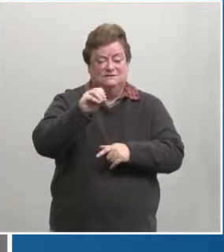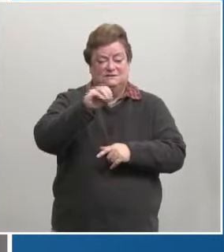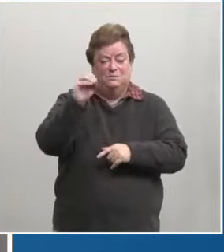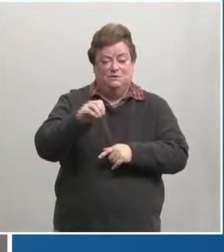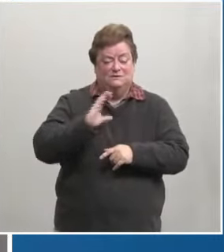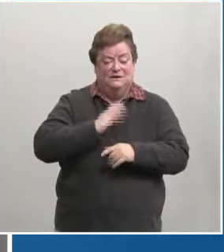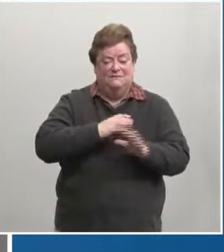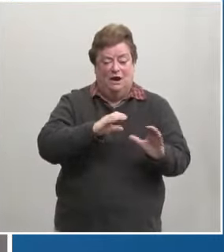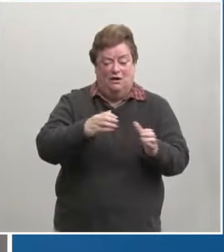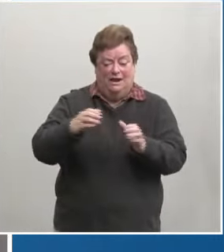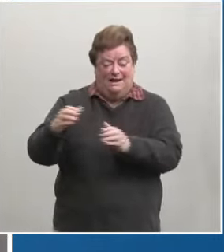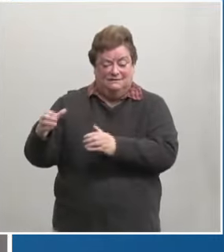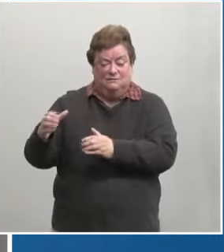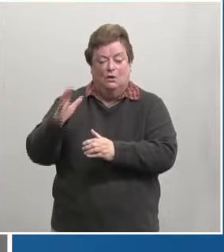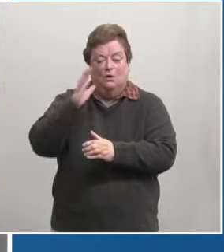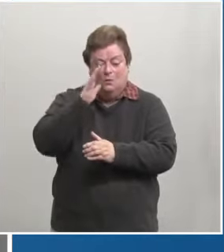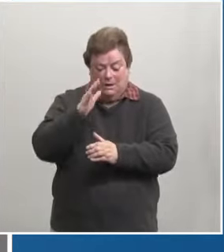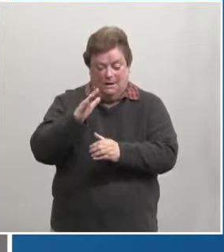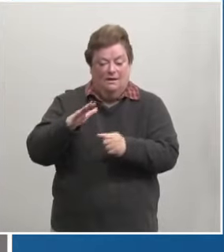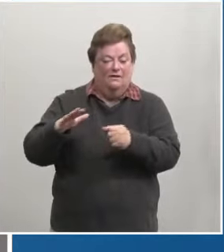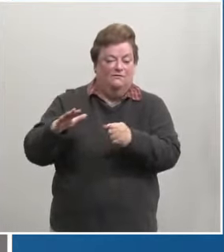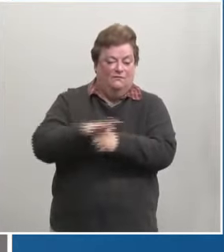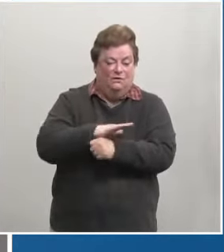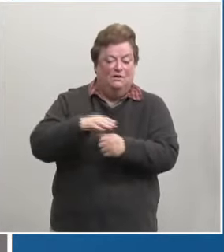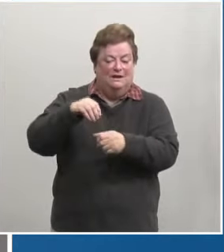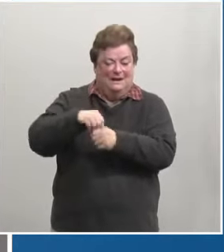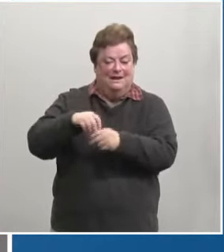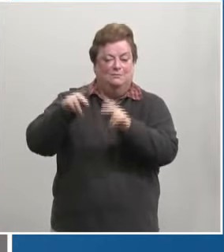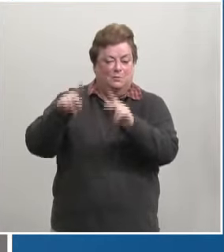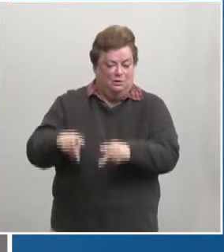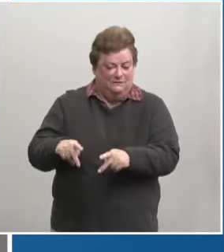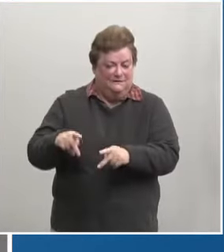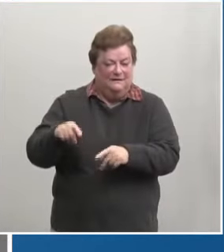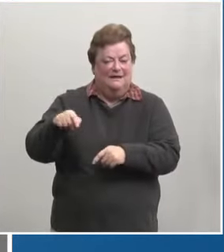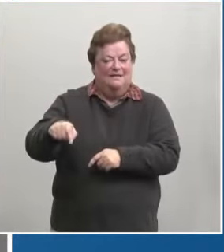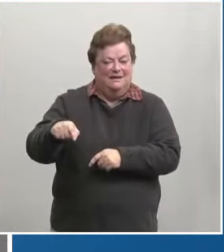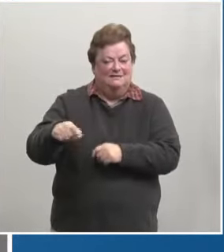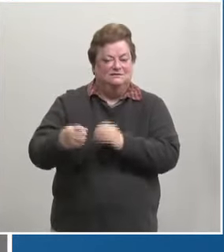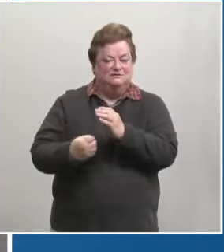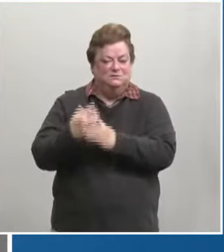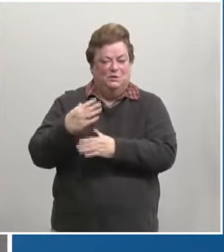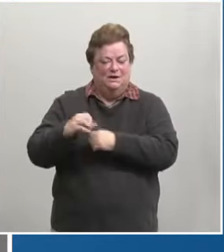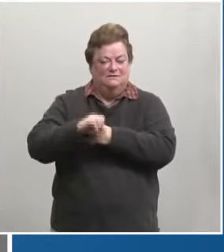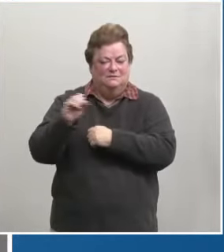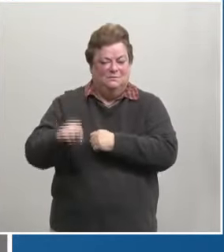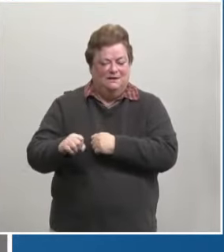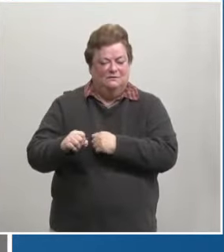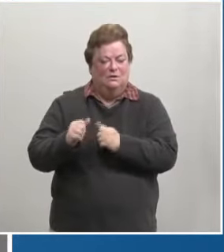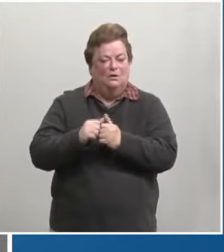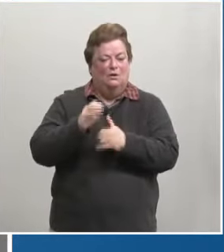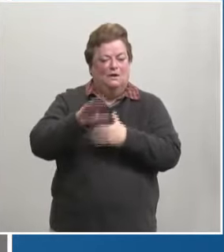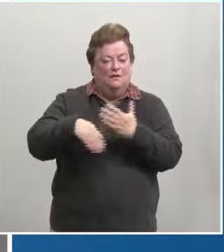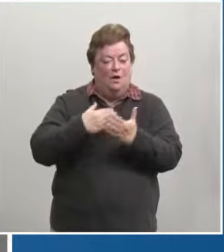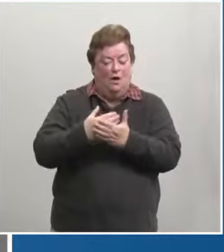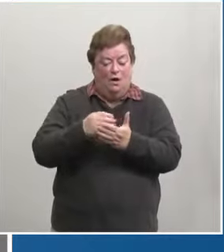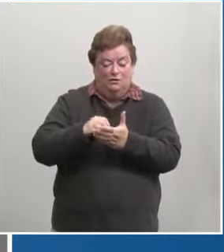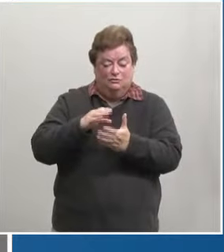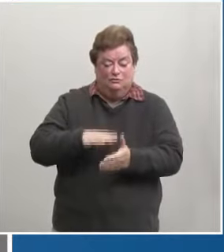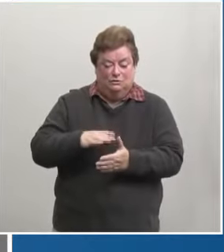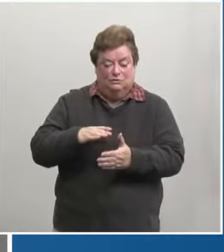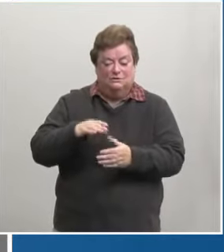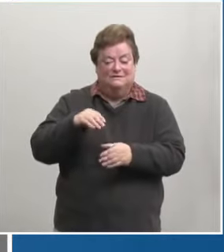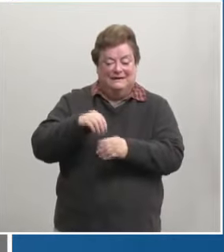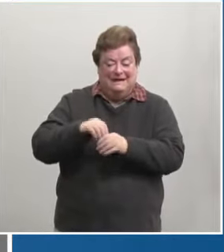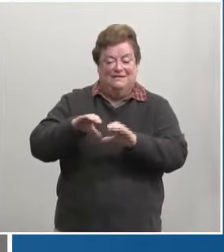courses that our students are taking will be fully in person this semester, with all students who are in that course in